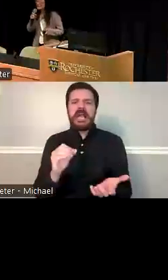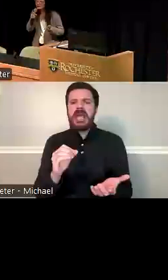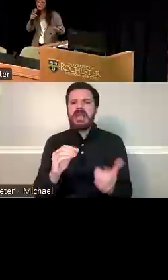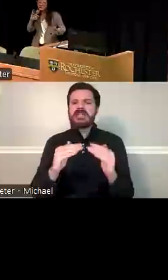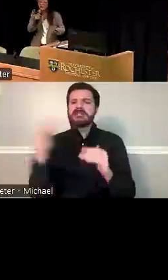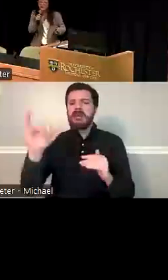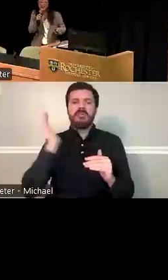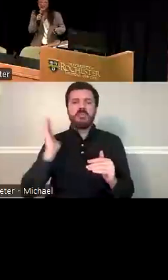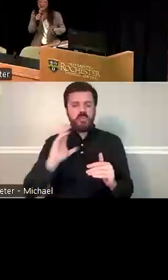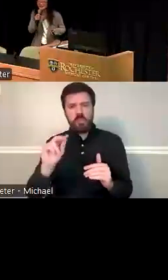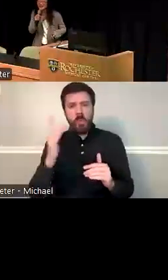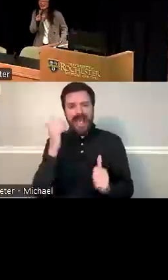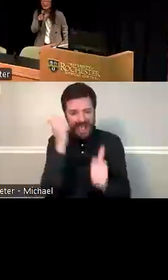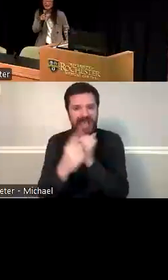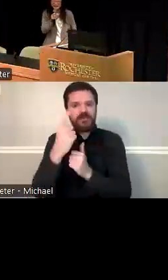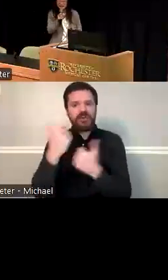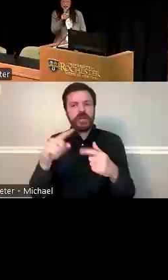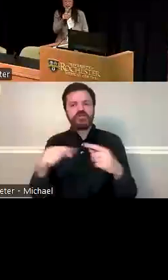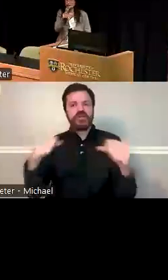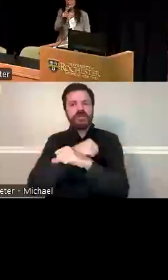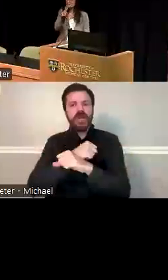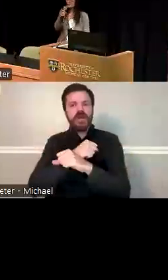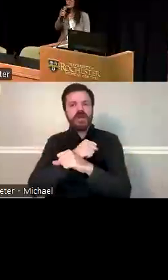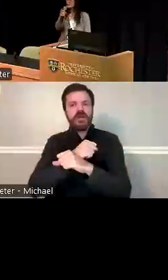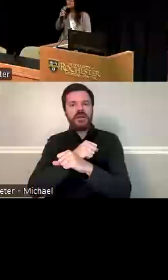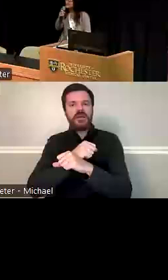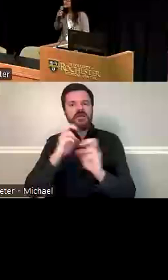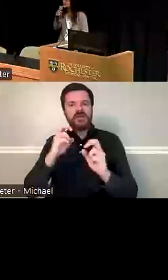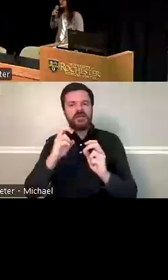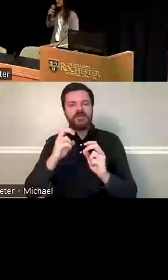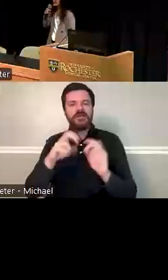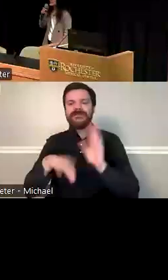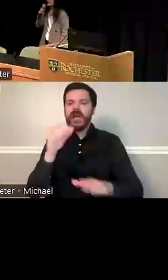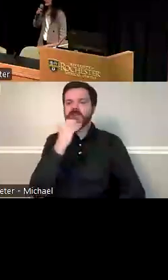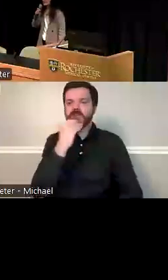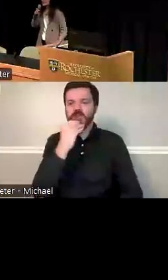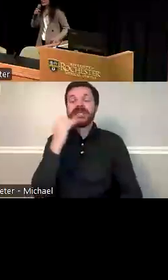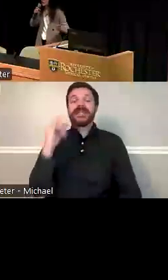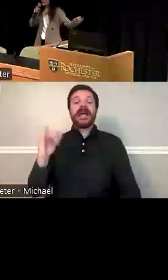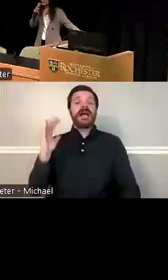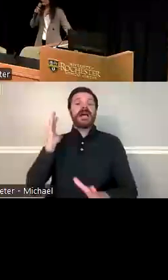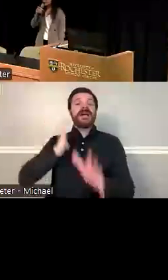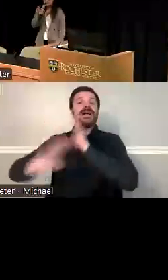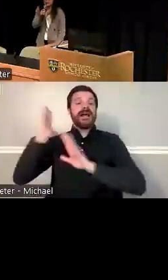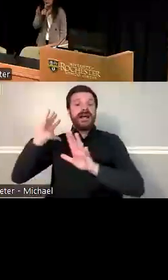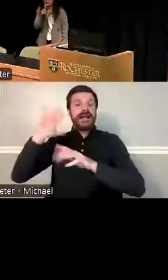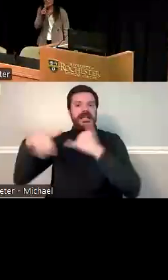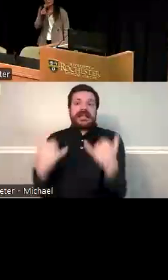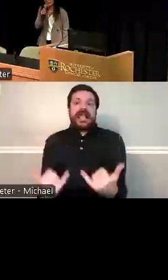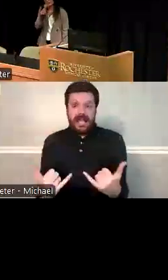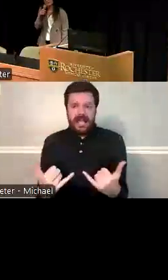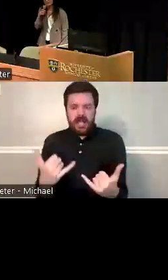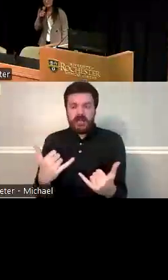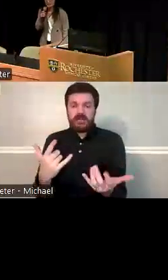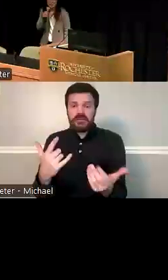because everybody was trying to fight hunger. And so fast forward in the modern days, you can just walk into any grocery store to get